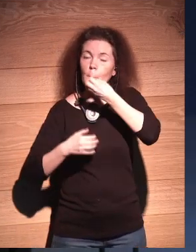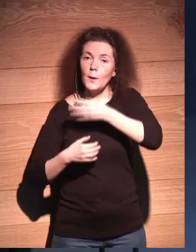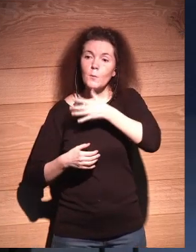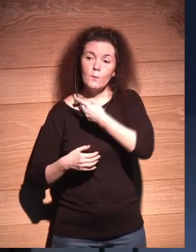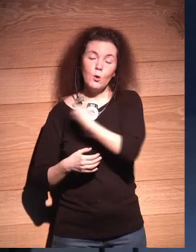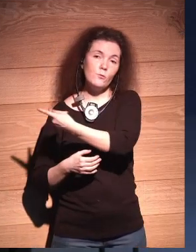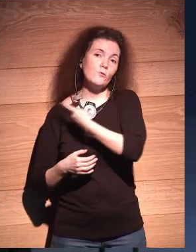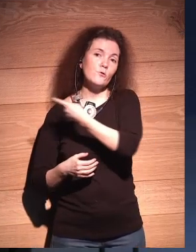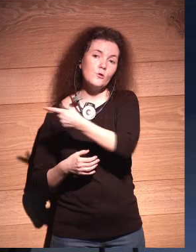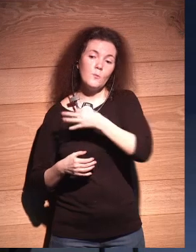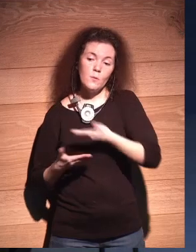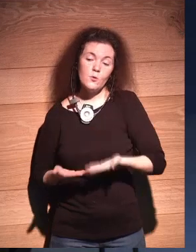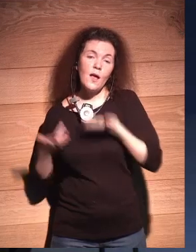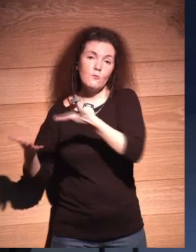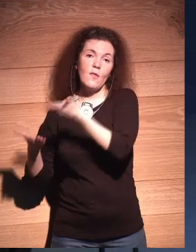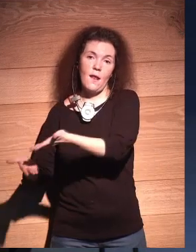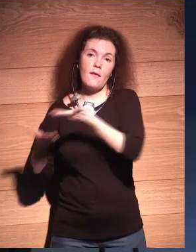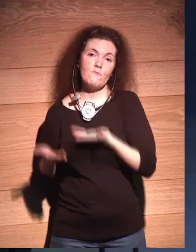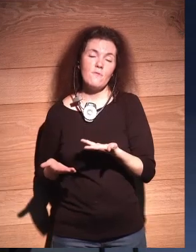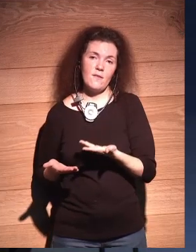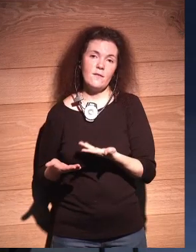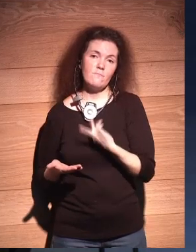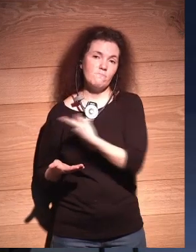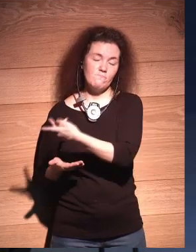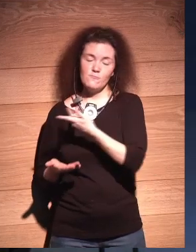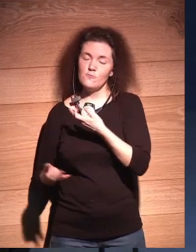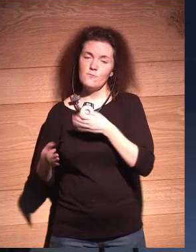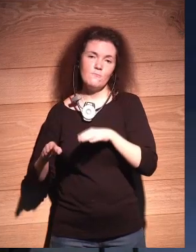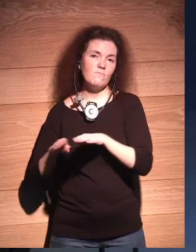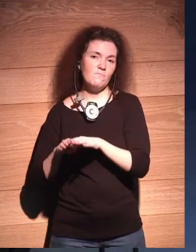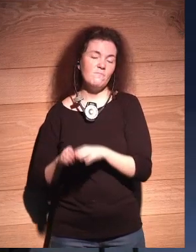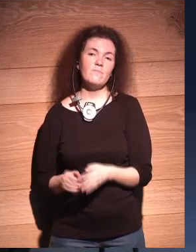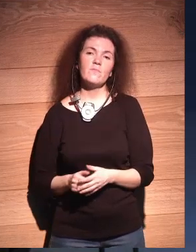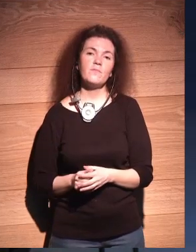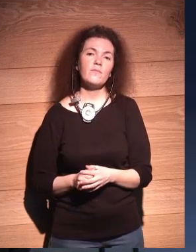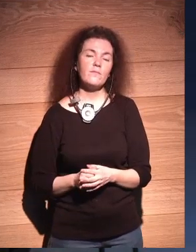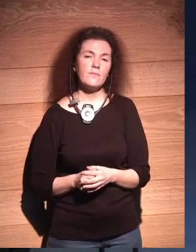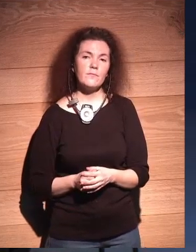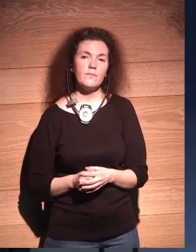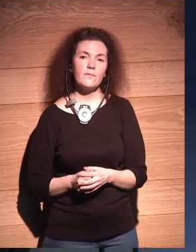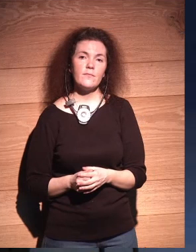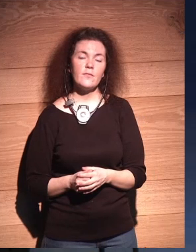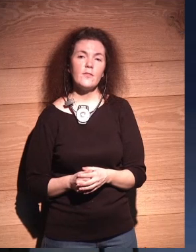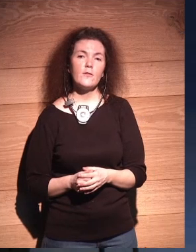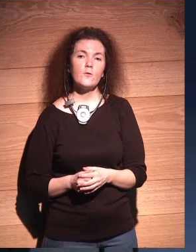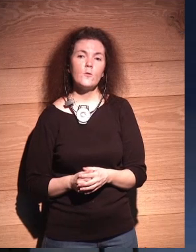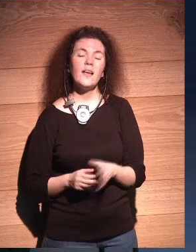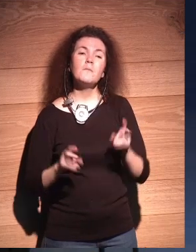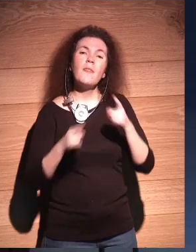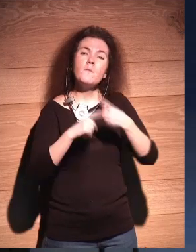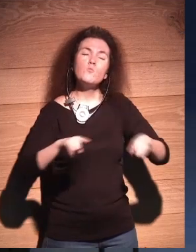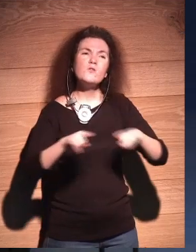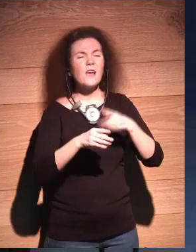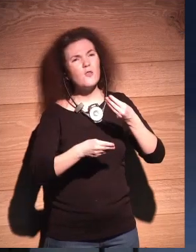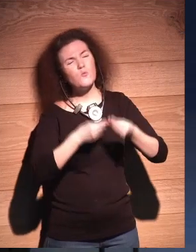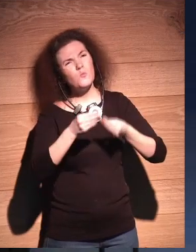I don't do that musically very much. I'm not, mostly because the music that I make is